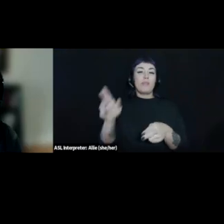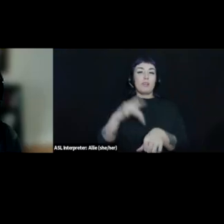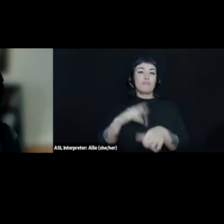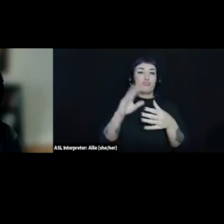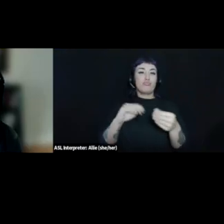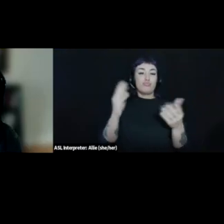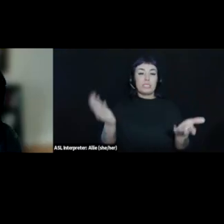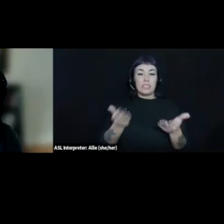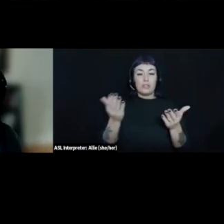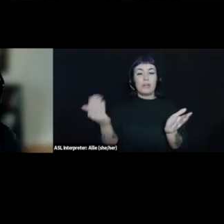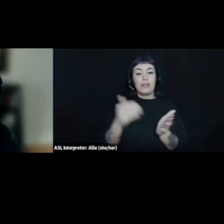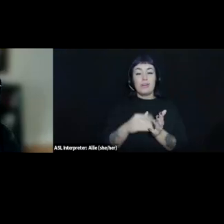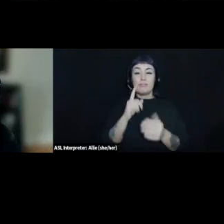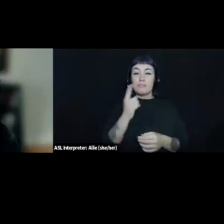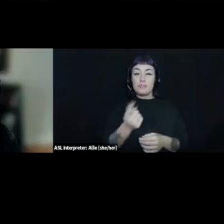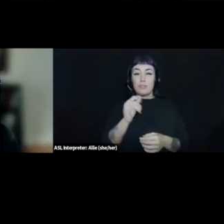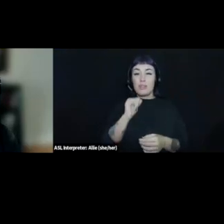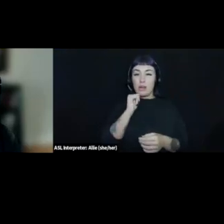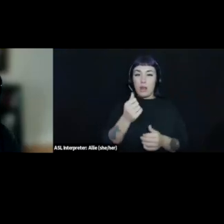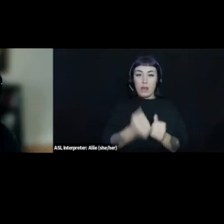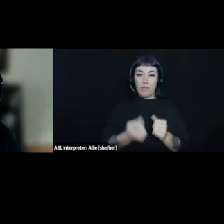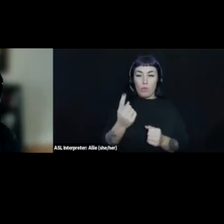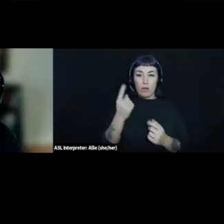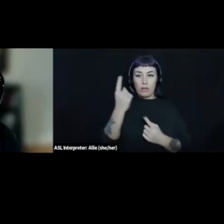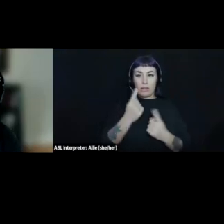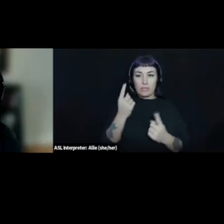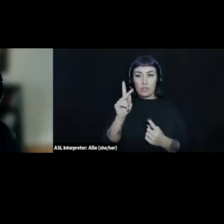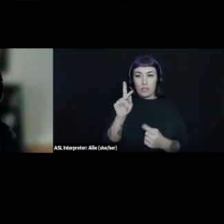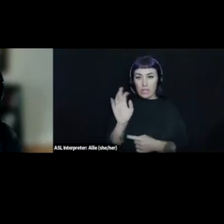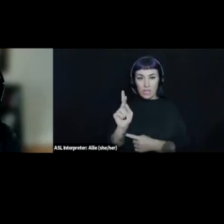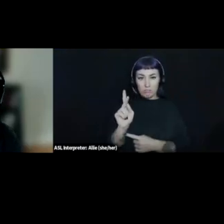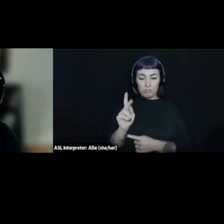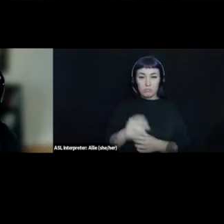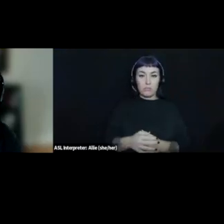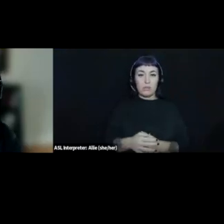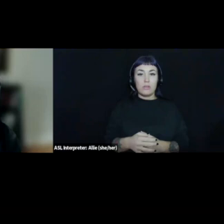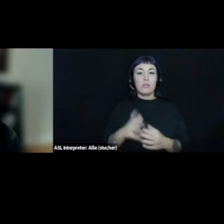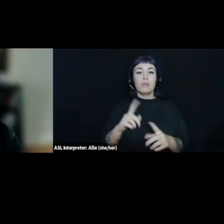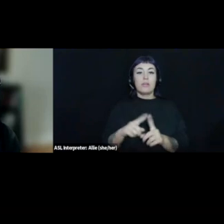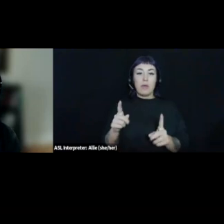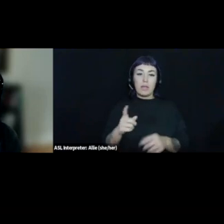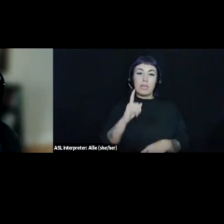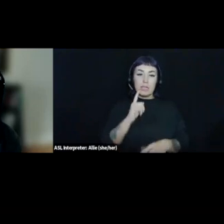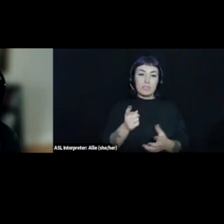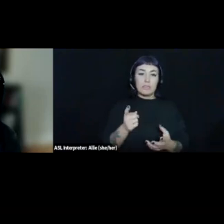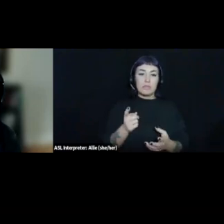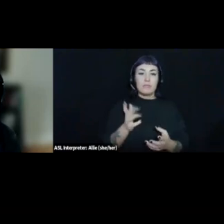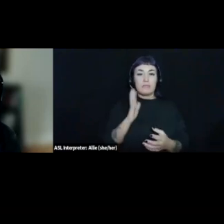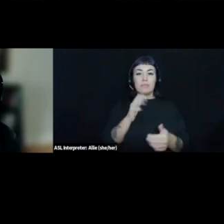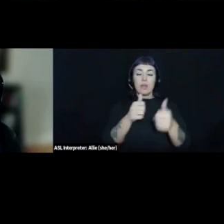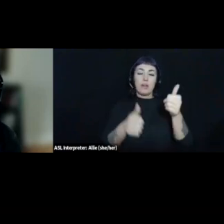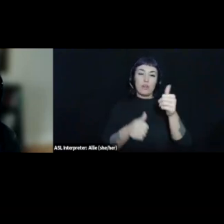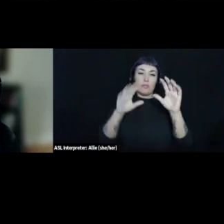here. Again, this is something that not everybody considers a kink, but it falls under